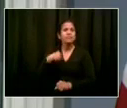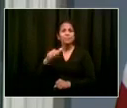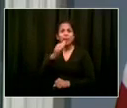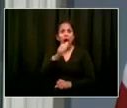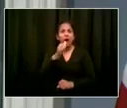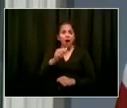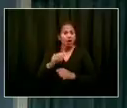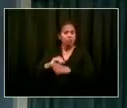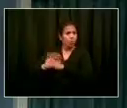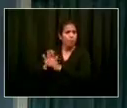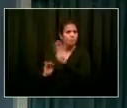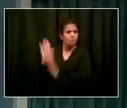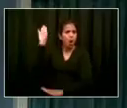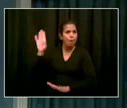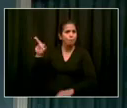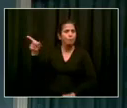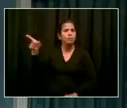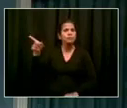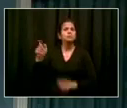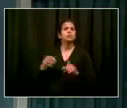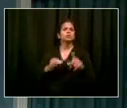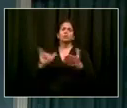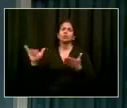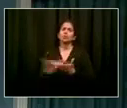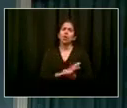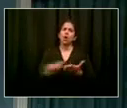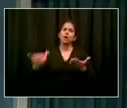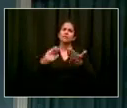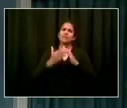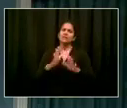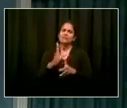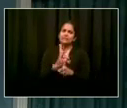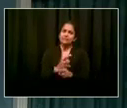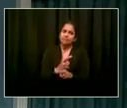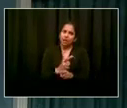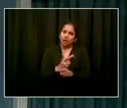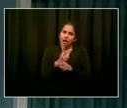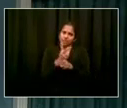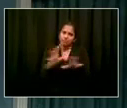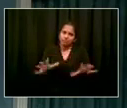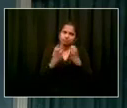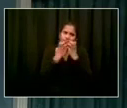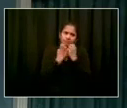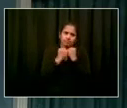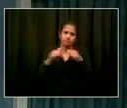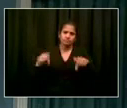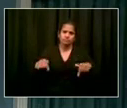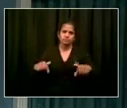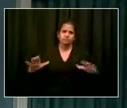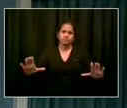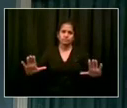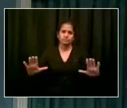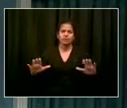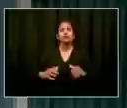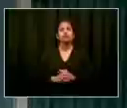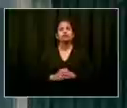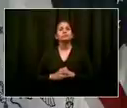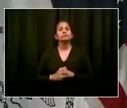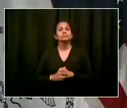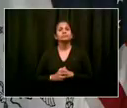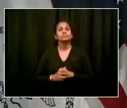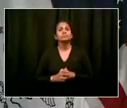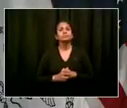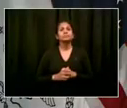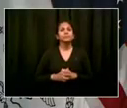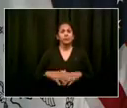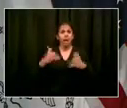that. Dr. Varma, you want to add anything? Nothing for me to add. Okay, go ahead, Katie.